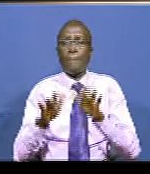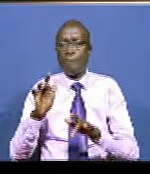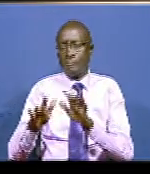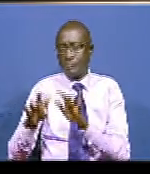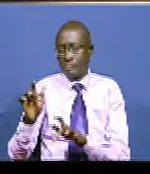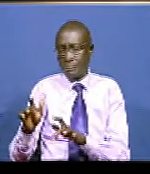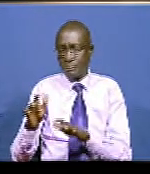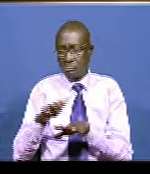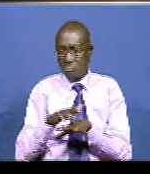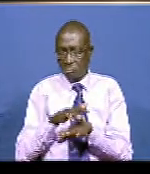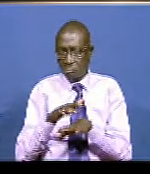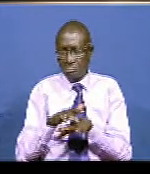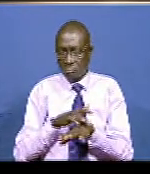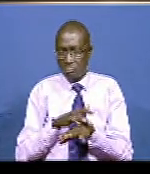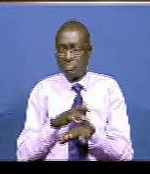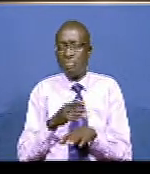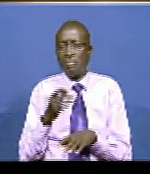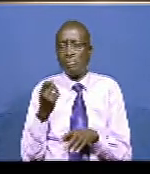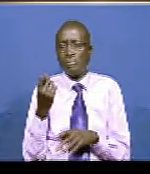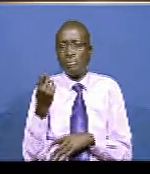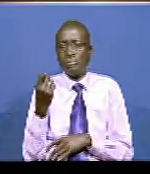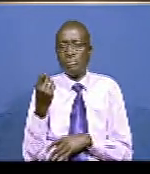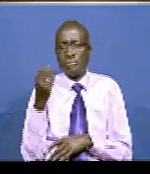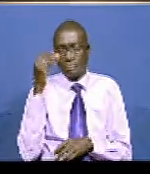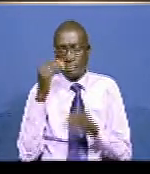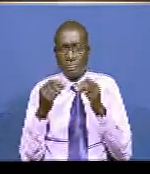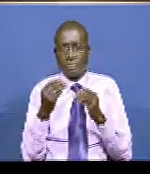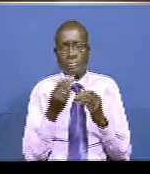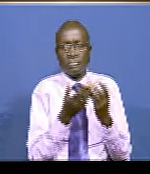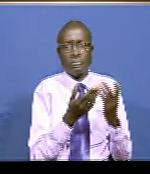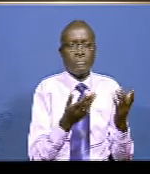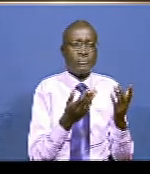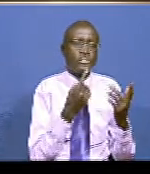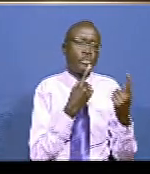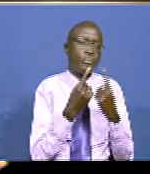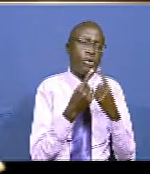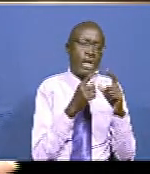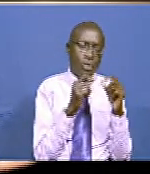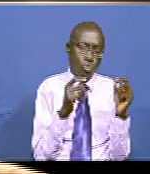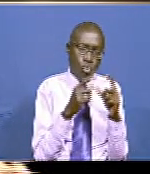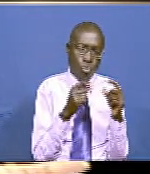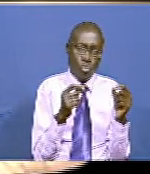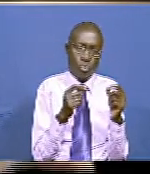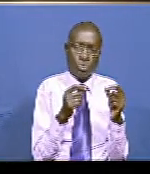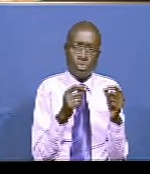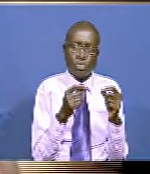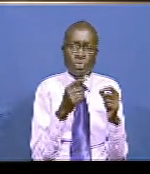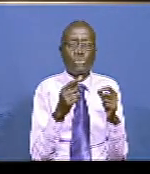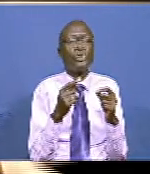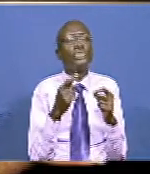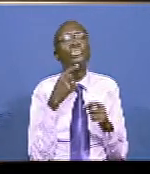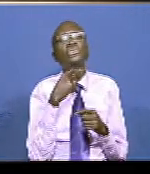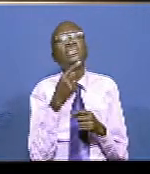pole pole nikaanza ku come up. Okay. Some of these things you do, spoken word, you know, let's have a piece of what you